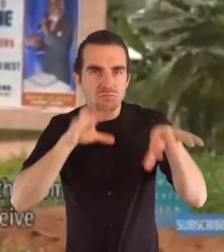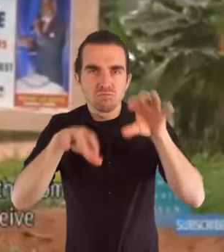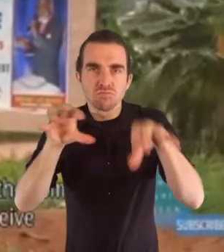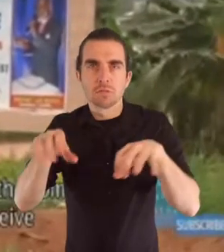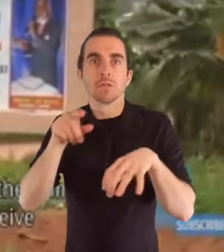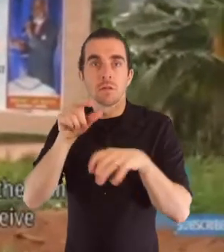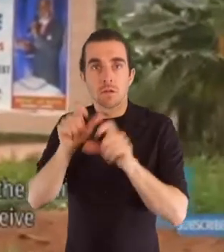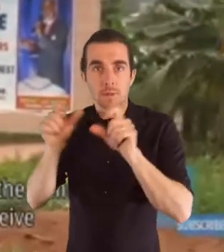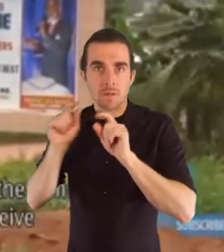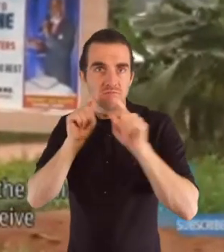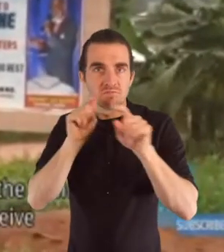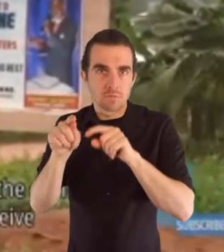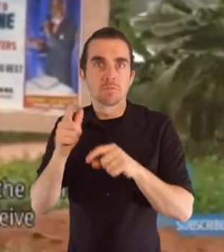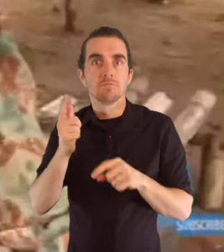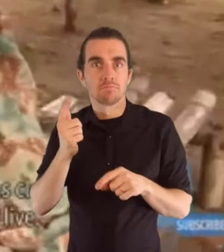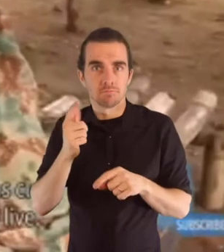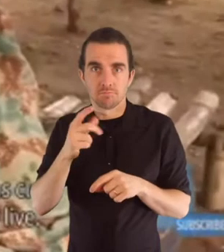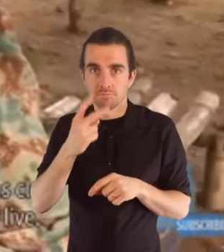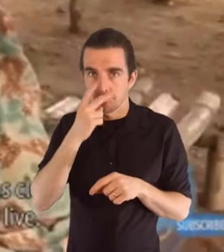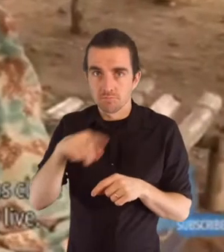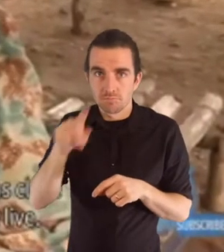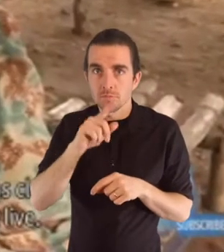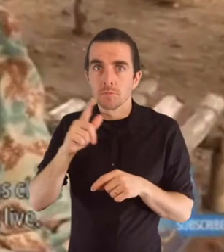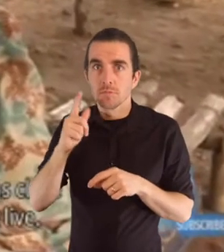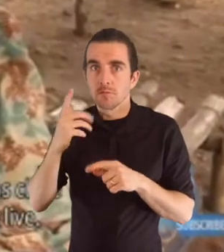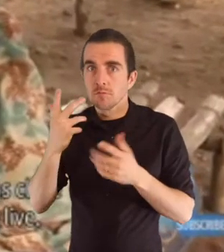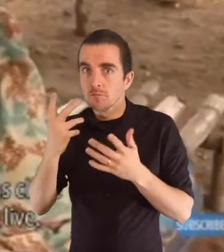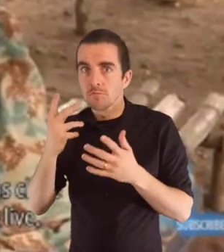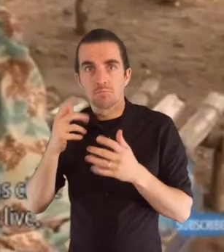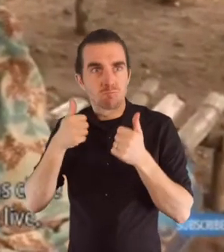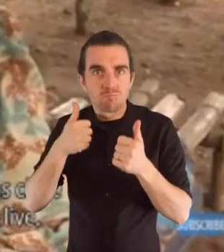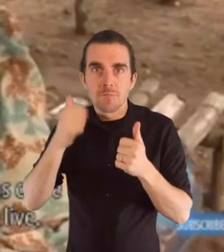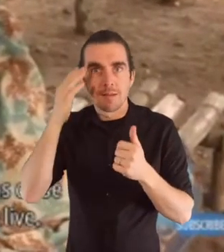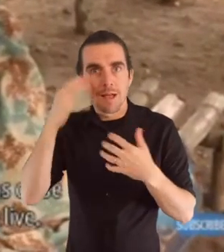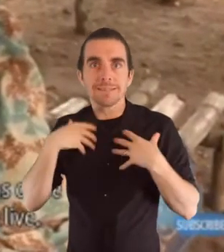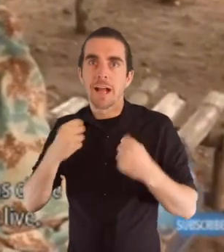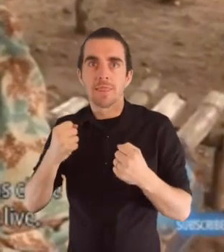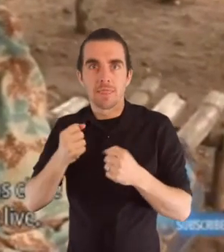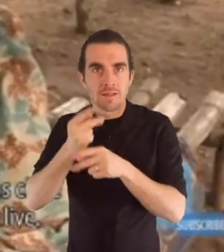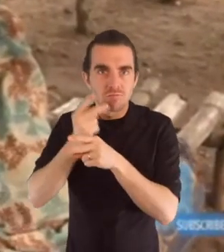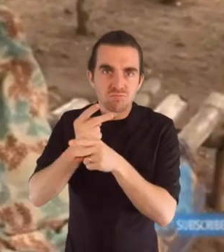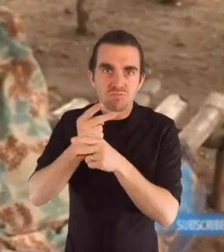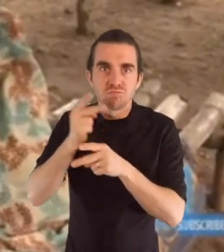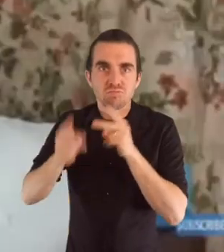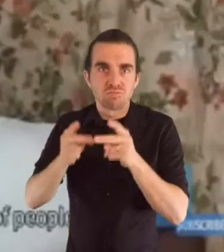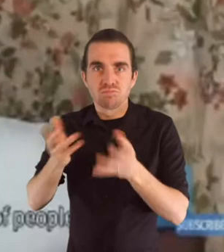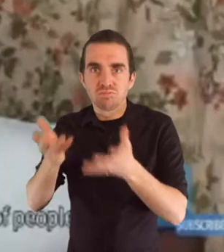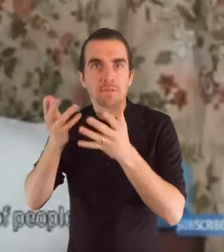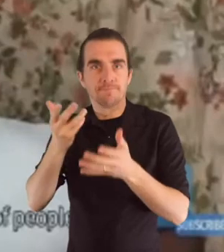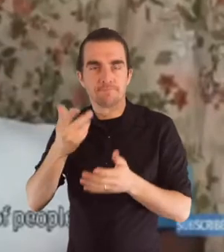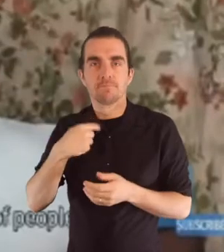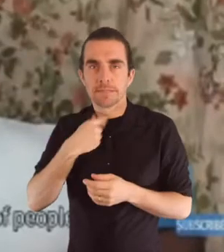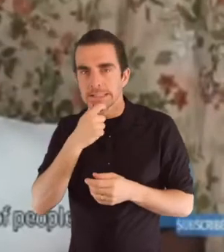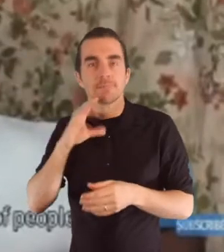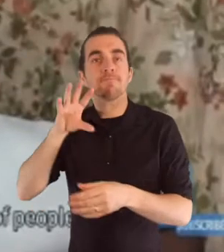within the community where people should receive quality mental health care as close as possible to where they live. I'm part of a